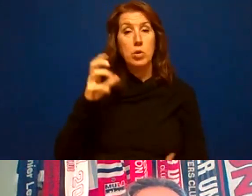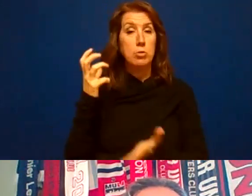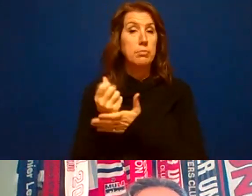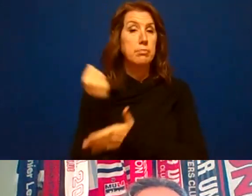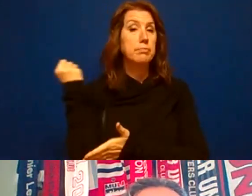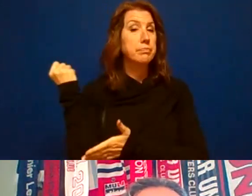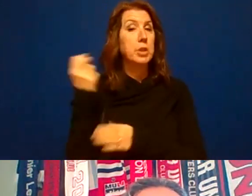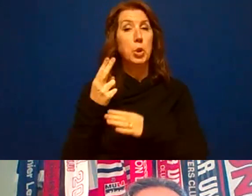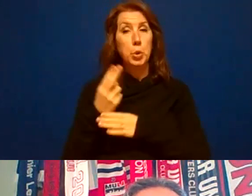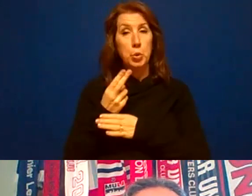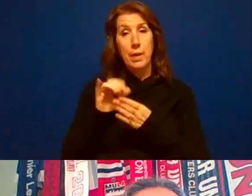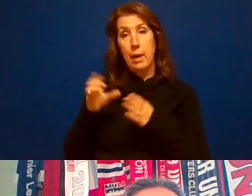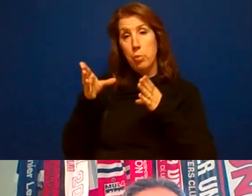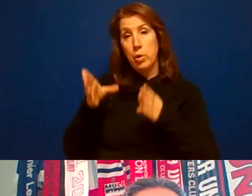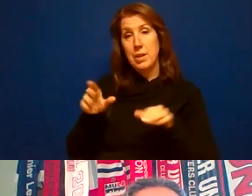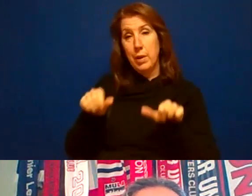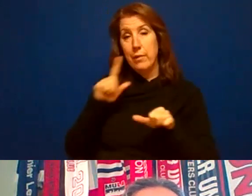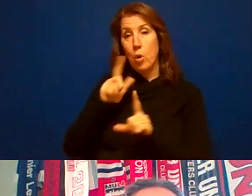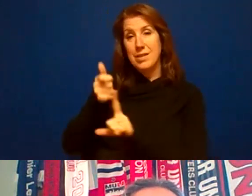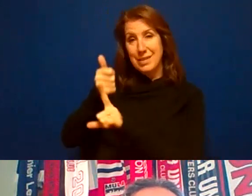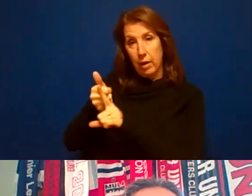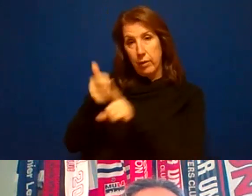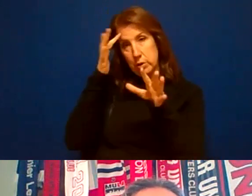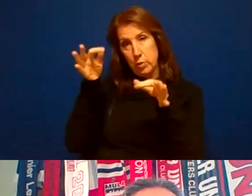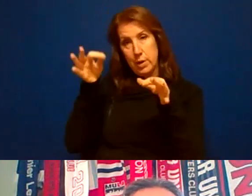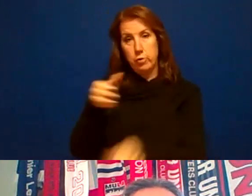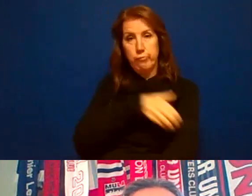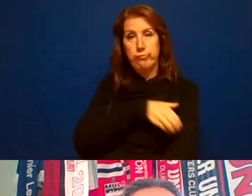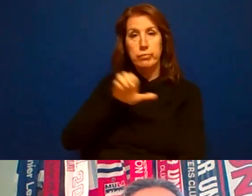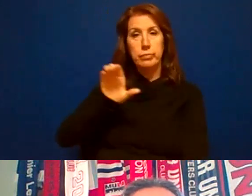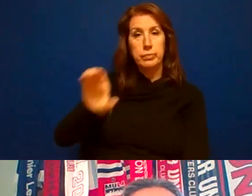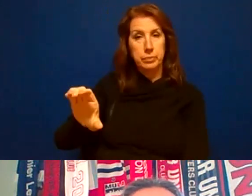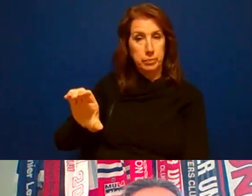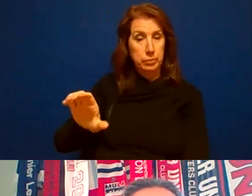the person's ability for self-determination. So